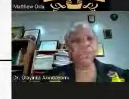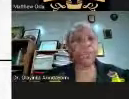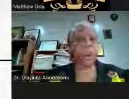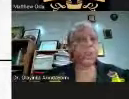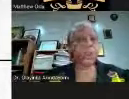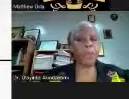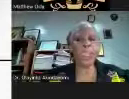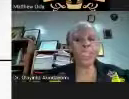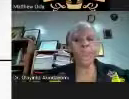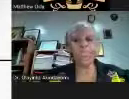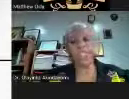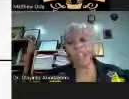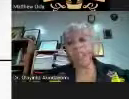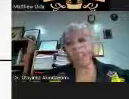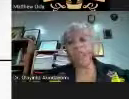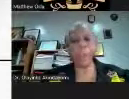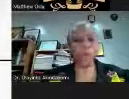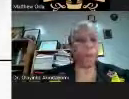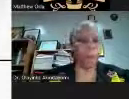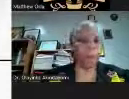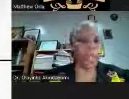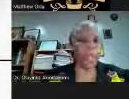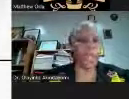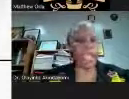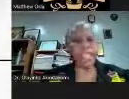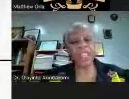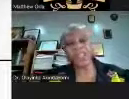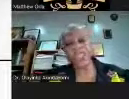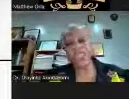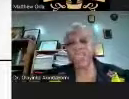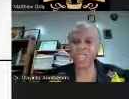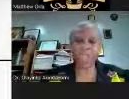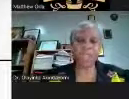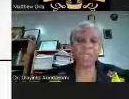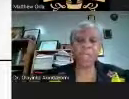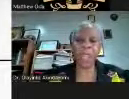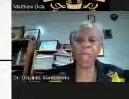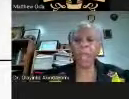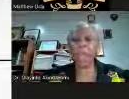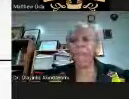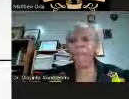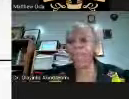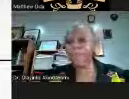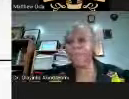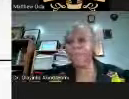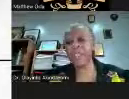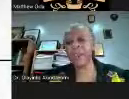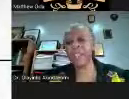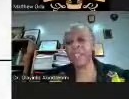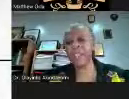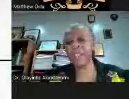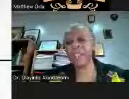So you've got mobility, physical, spinal cord, head injuries, vision,